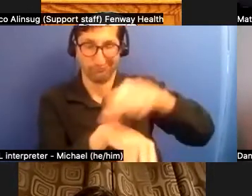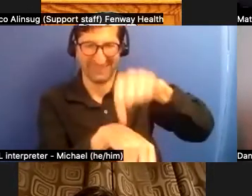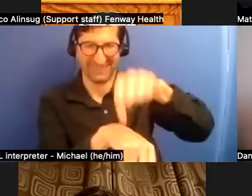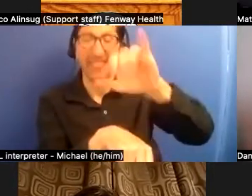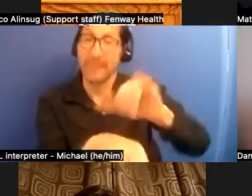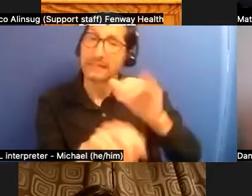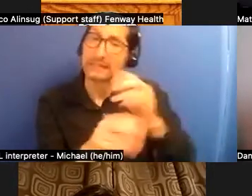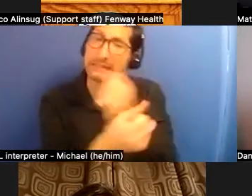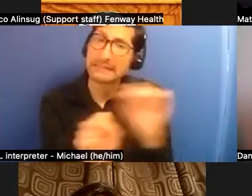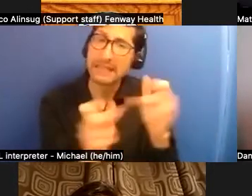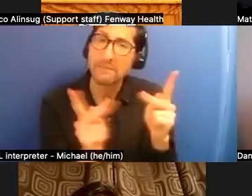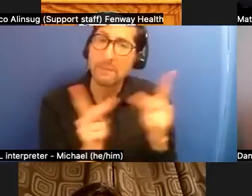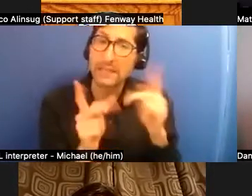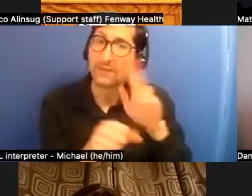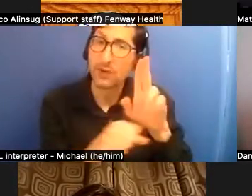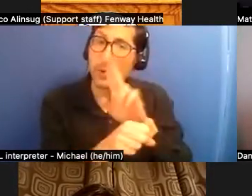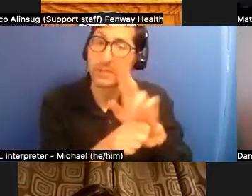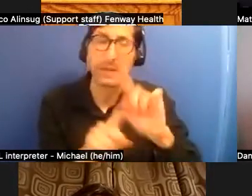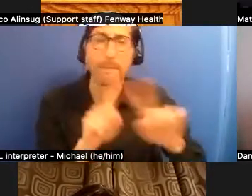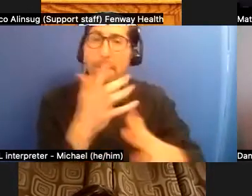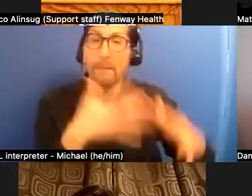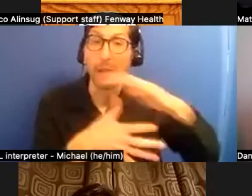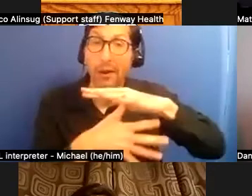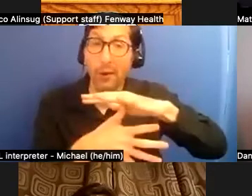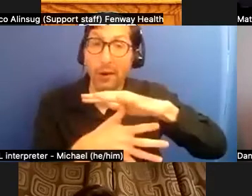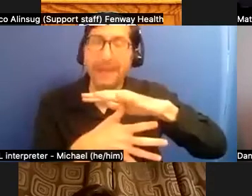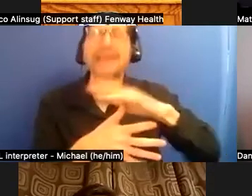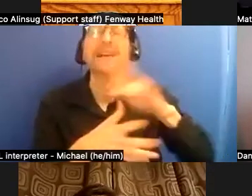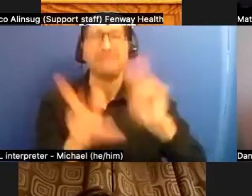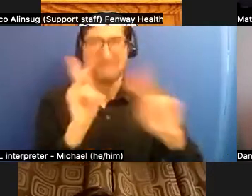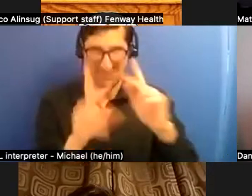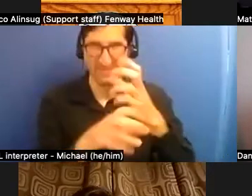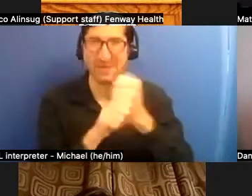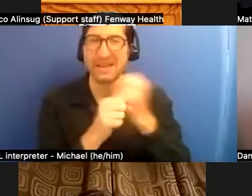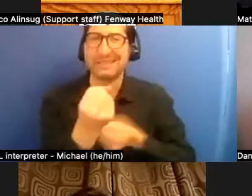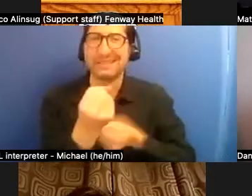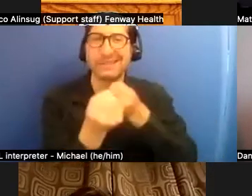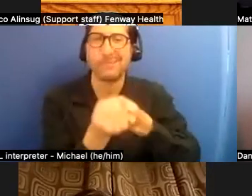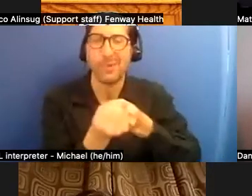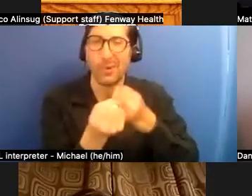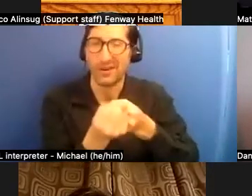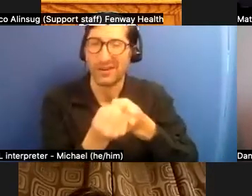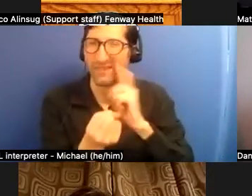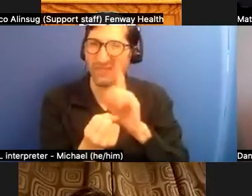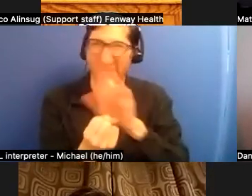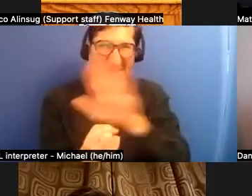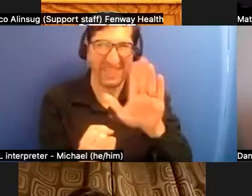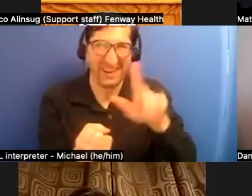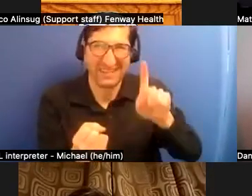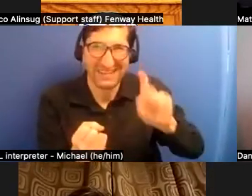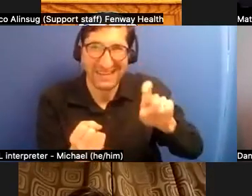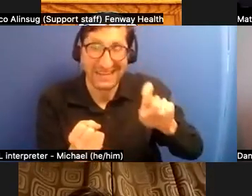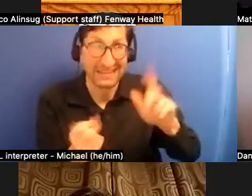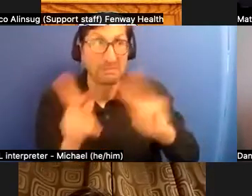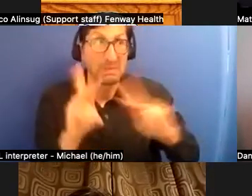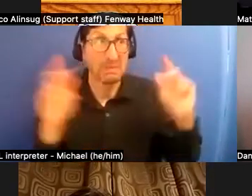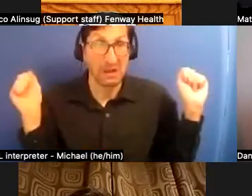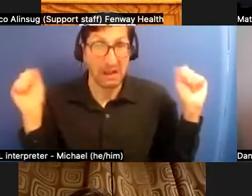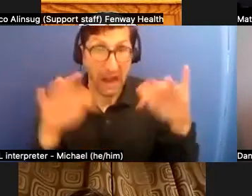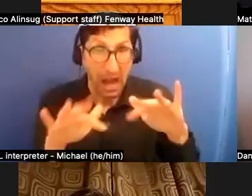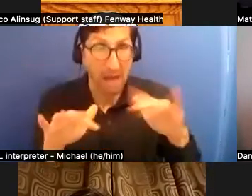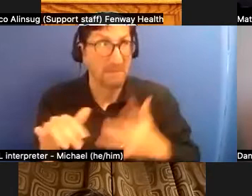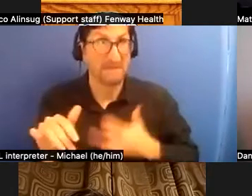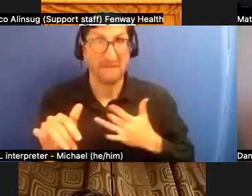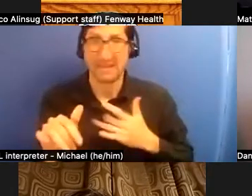use. But first and foremost, this is a place that people can engage with support that they may need. It's a place that they can come together and not feel completely alone